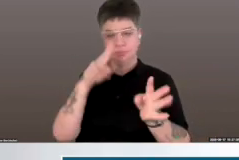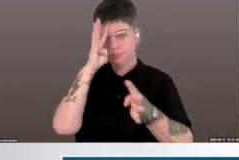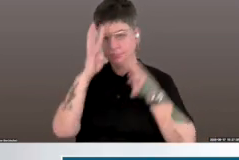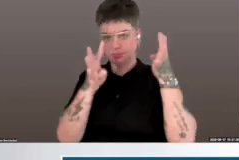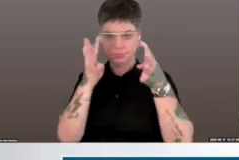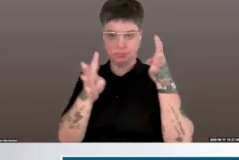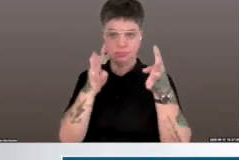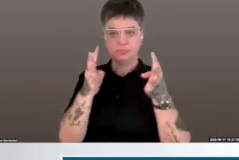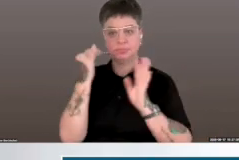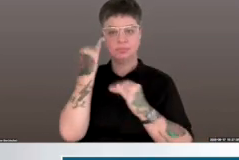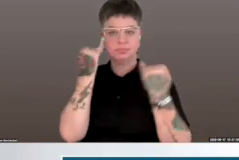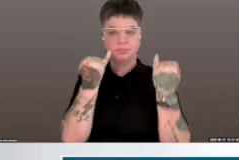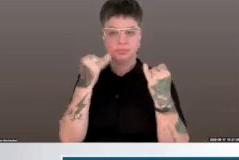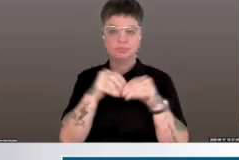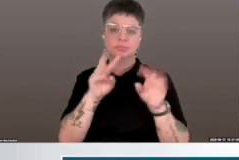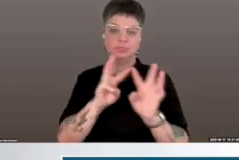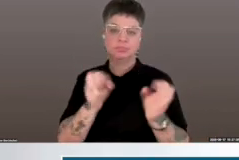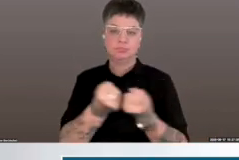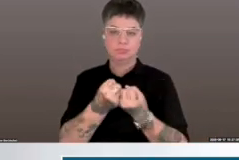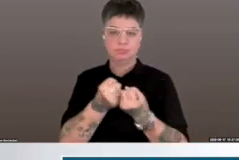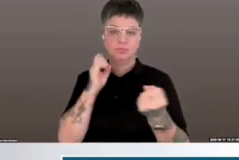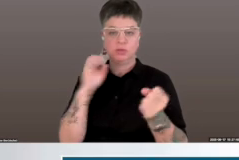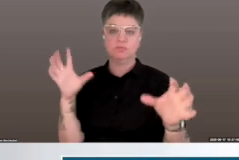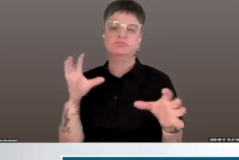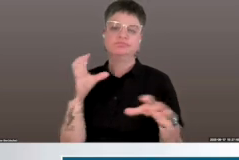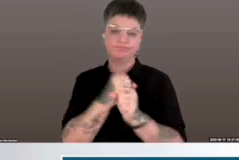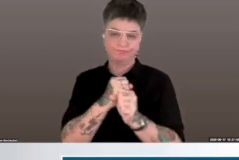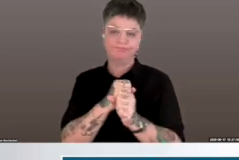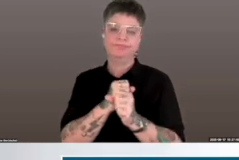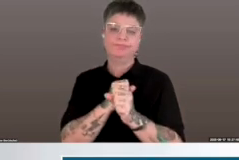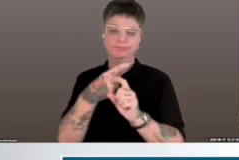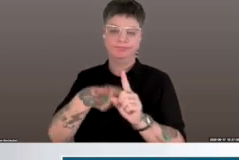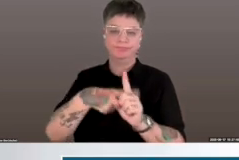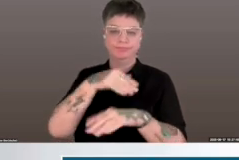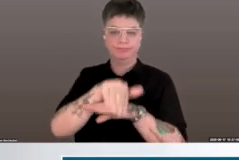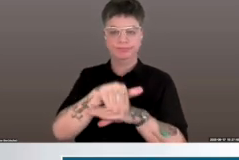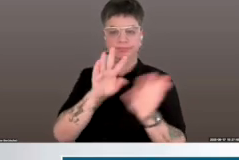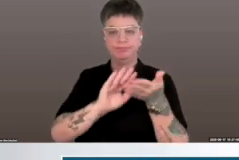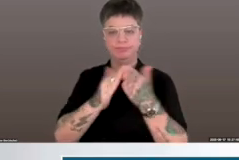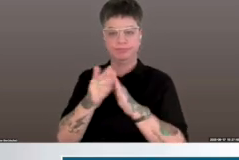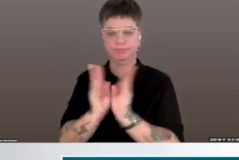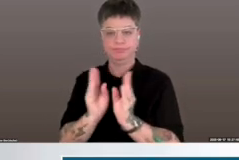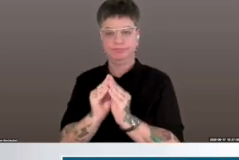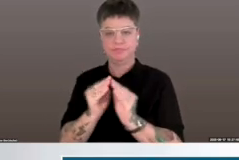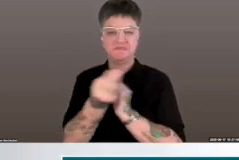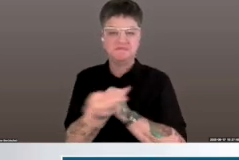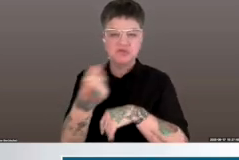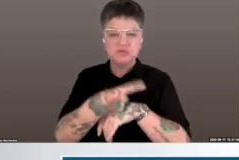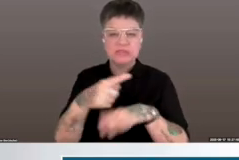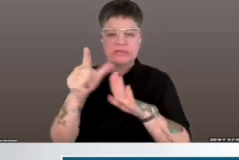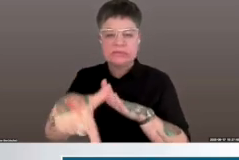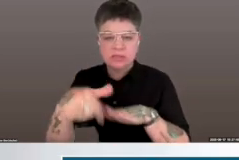workshop and recap that at the monthly evening community meeting a few days later in